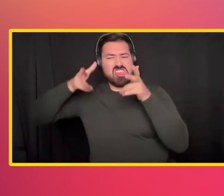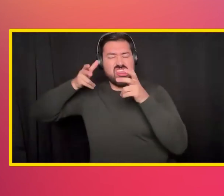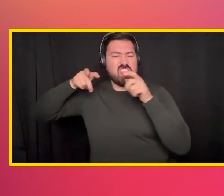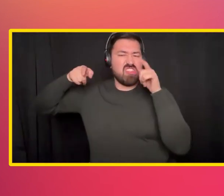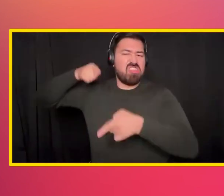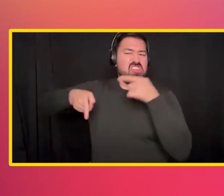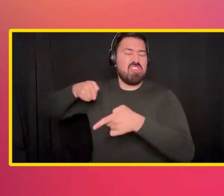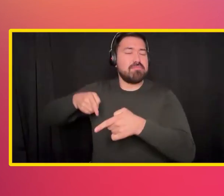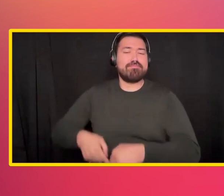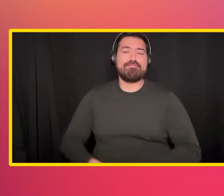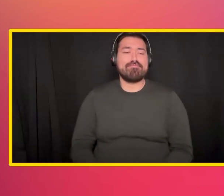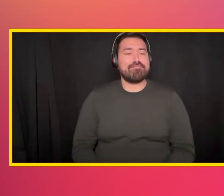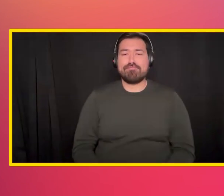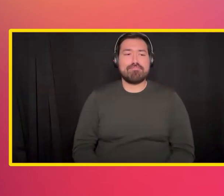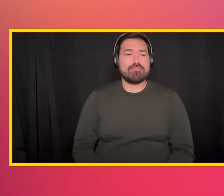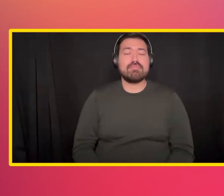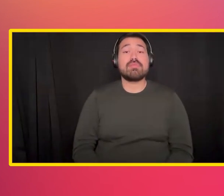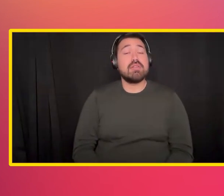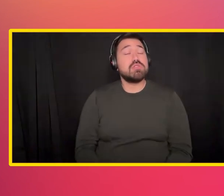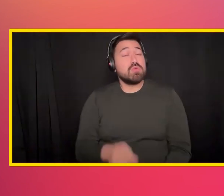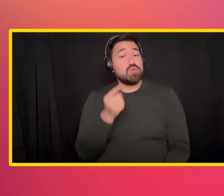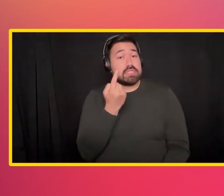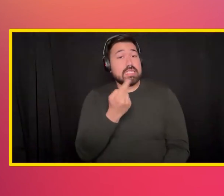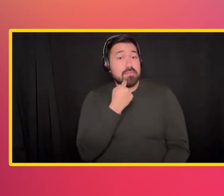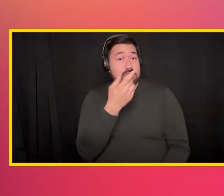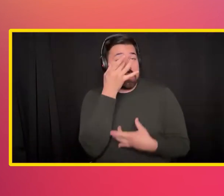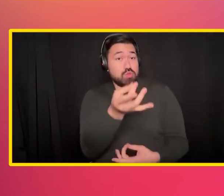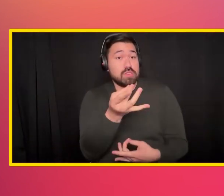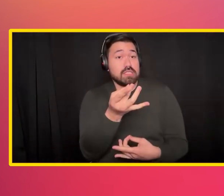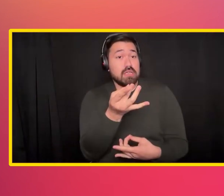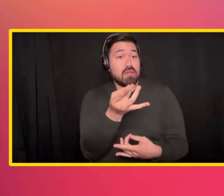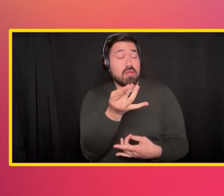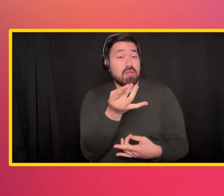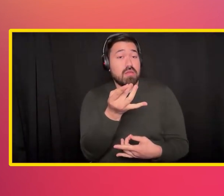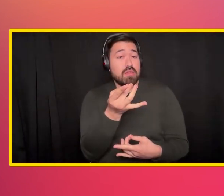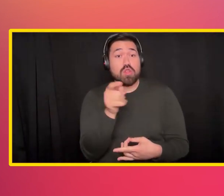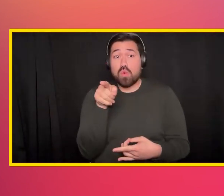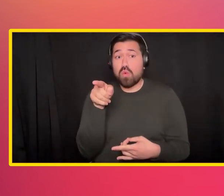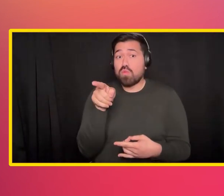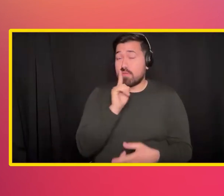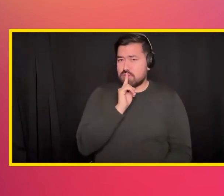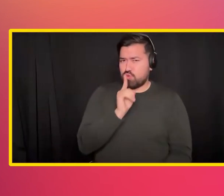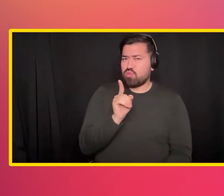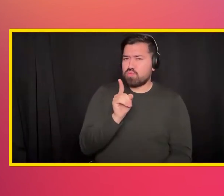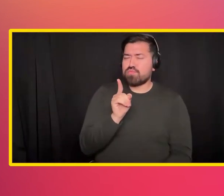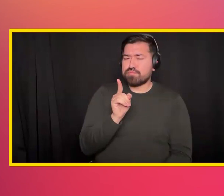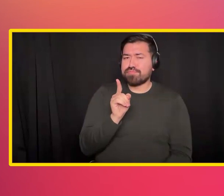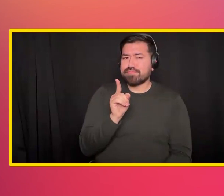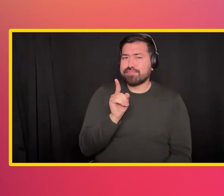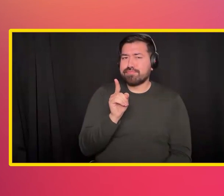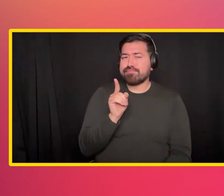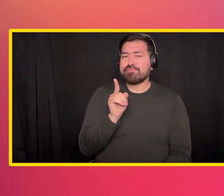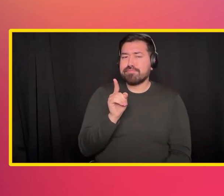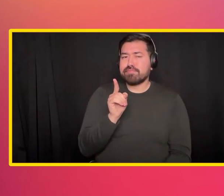said something so interesting there. You said they. And I want to be sure that, whenever